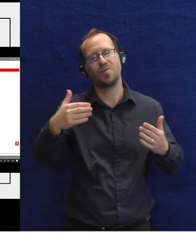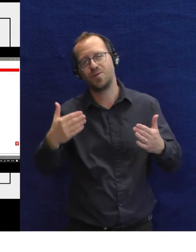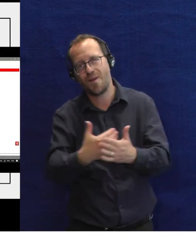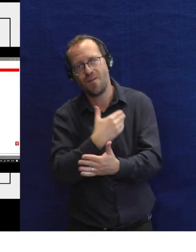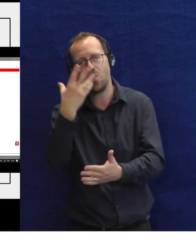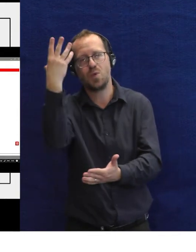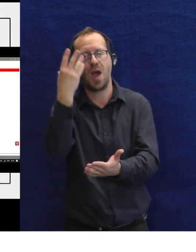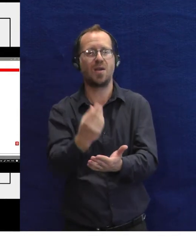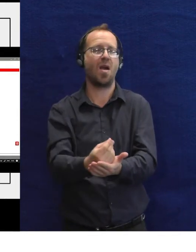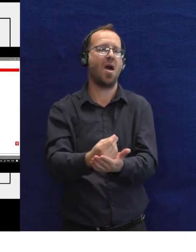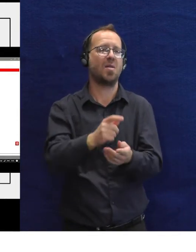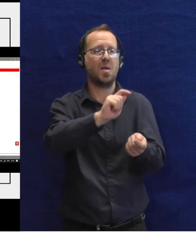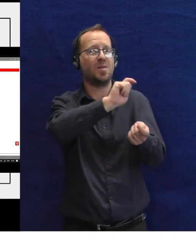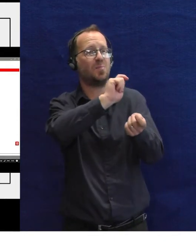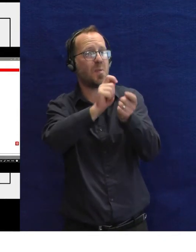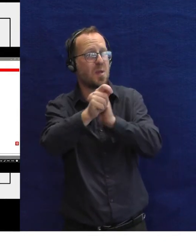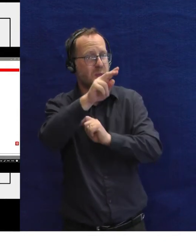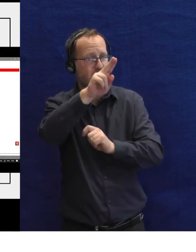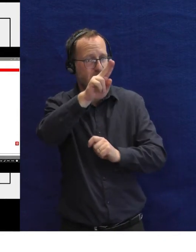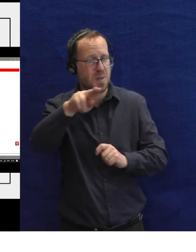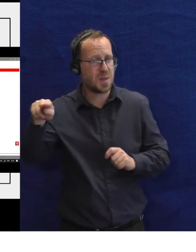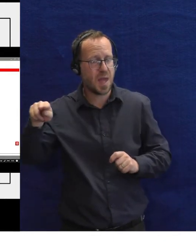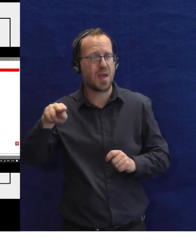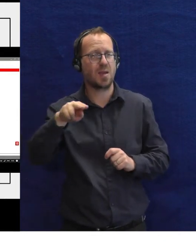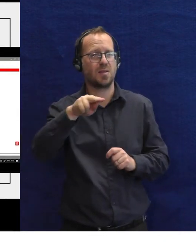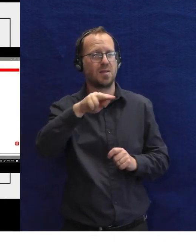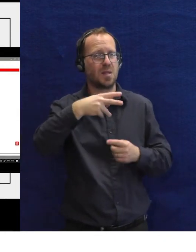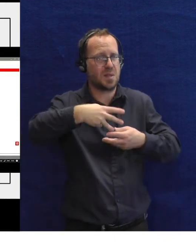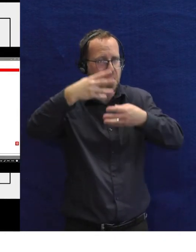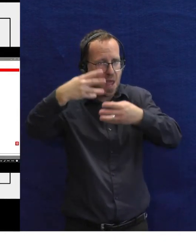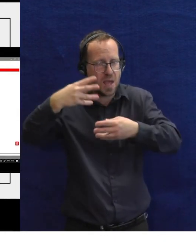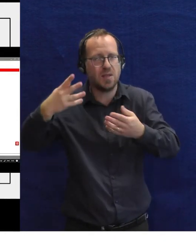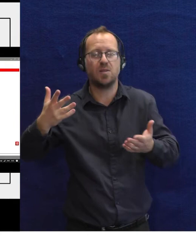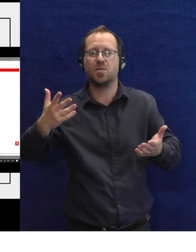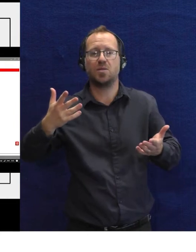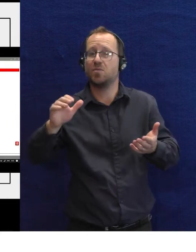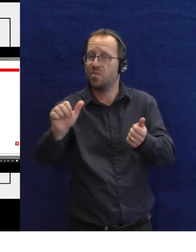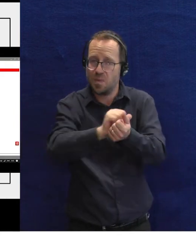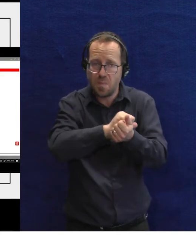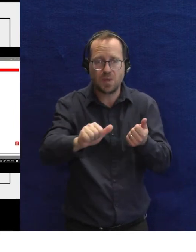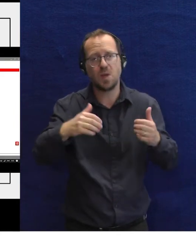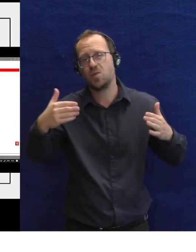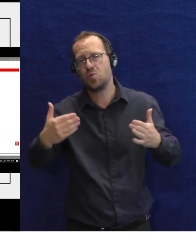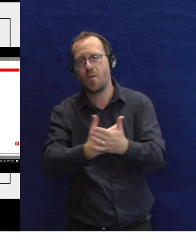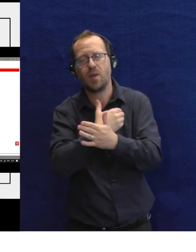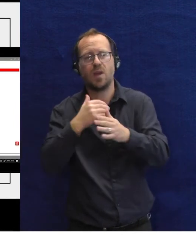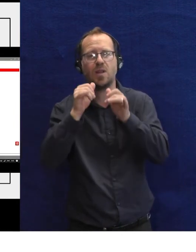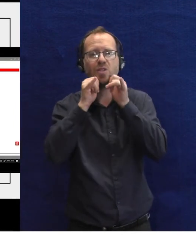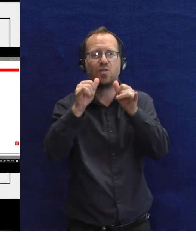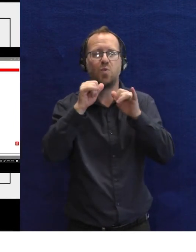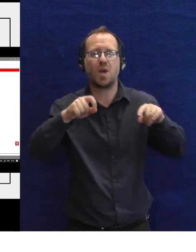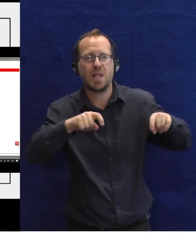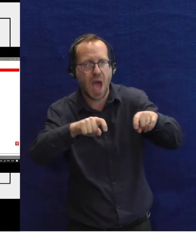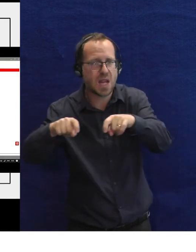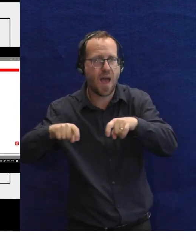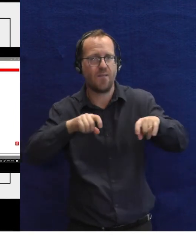You can re-record if you want. You can change the text, generate a new synthesis, and can just check it right